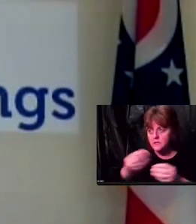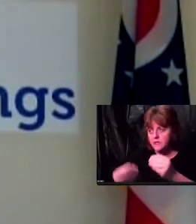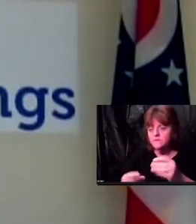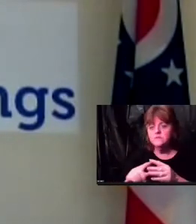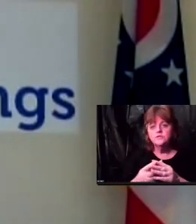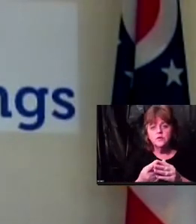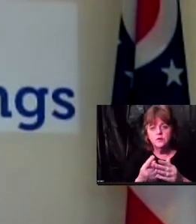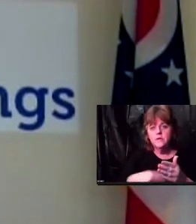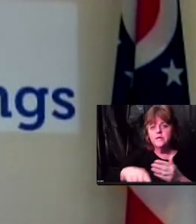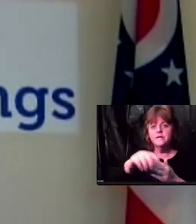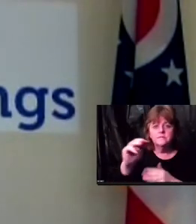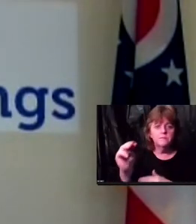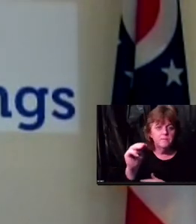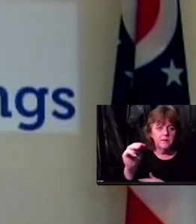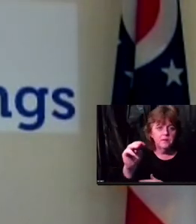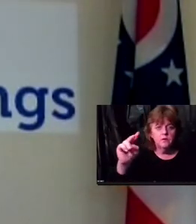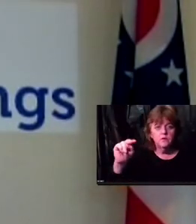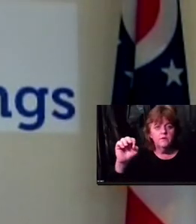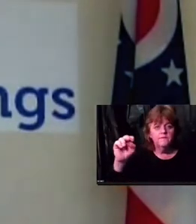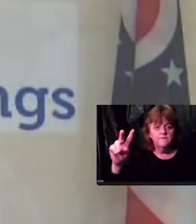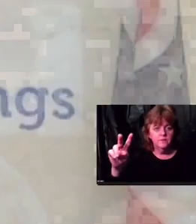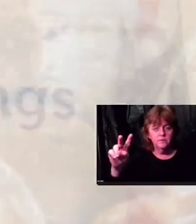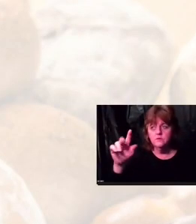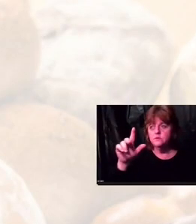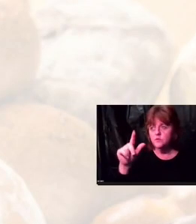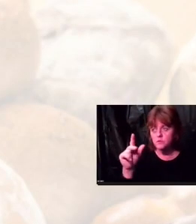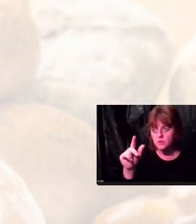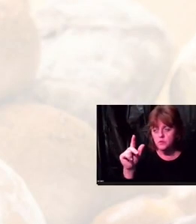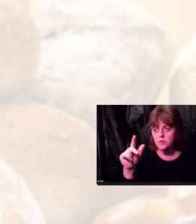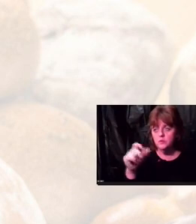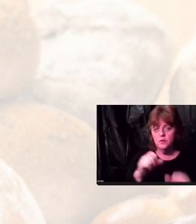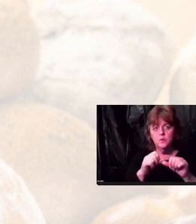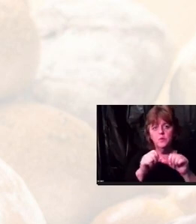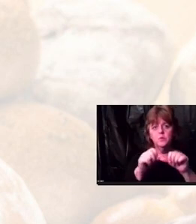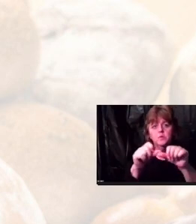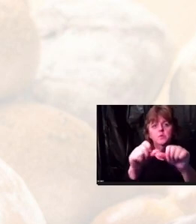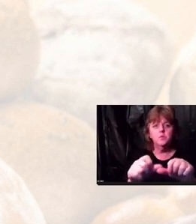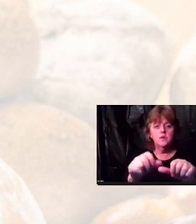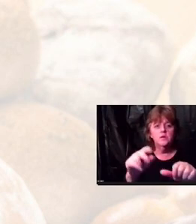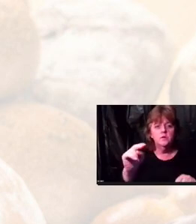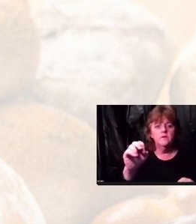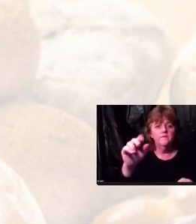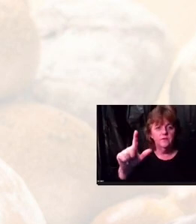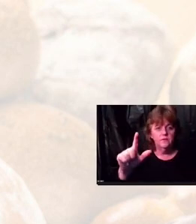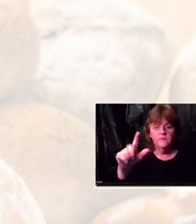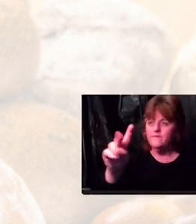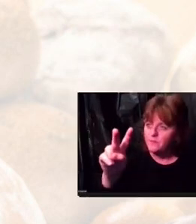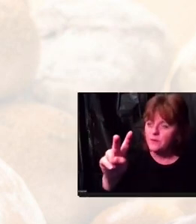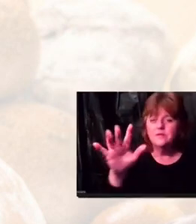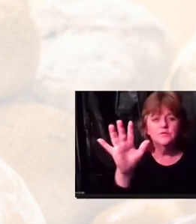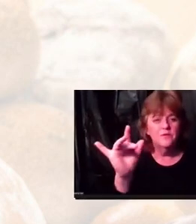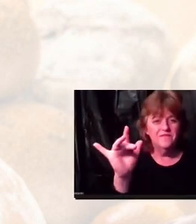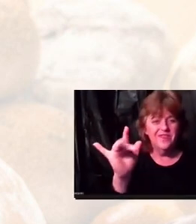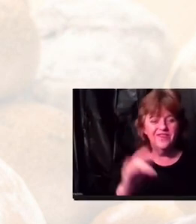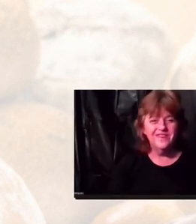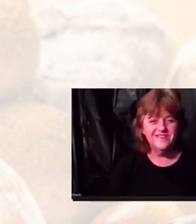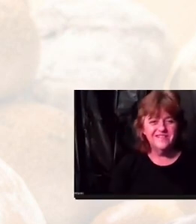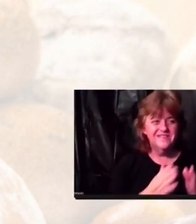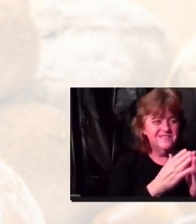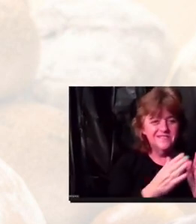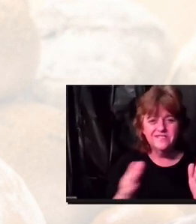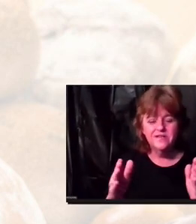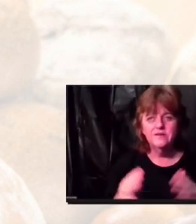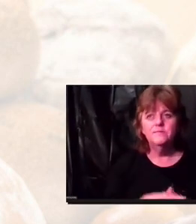beginning next Monday. That's November the 23rd, and will continue through the November the 25th.